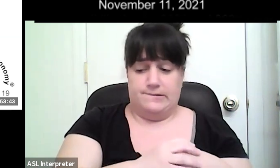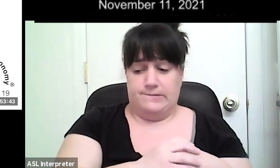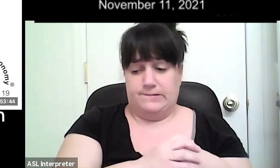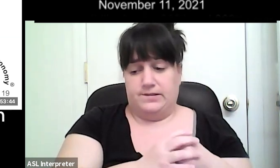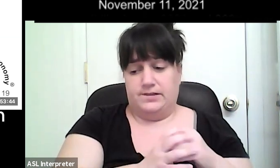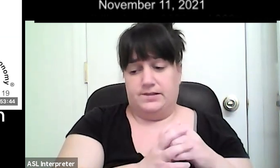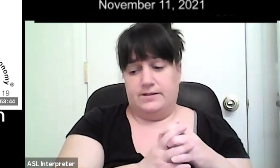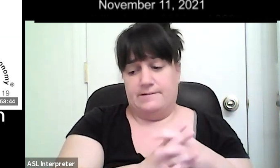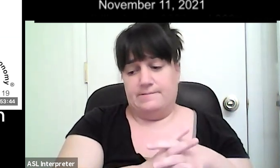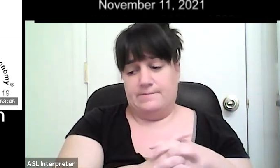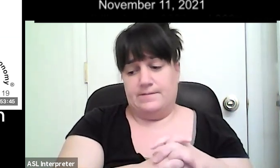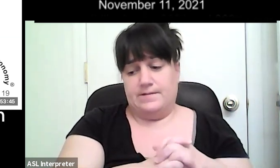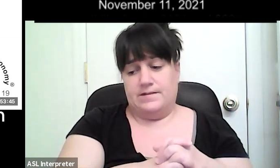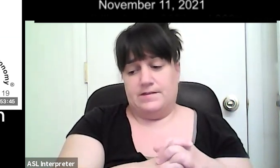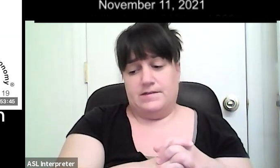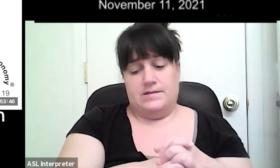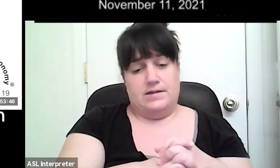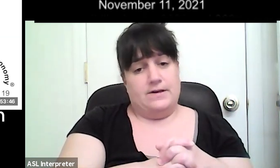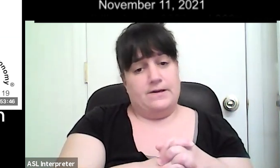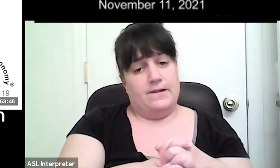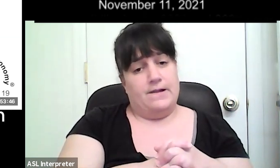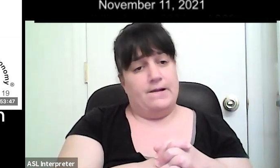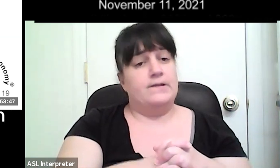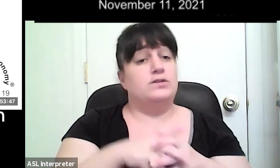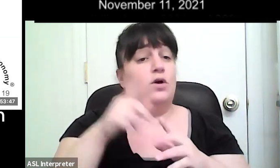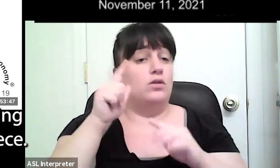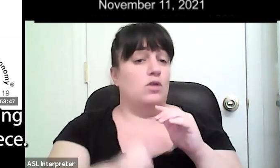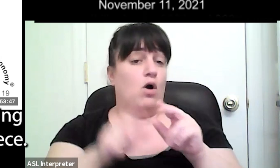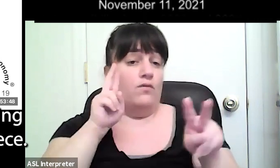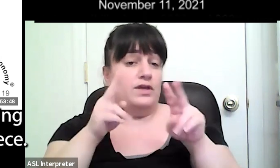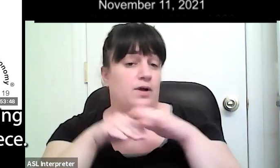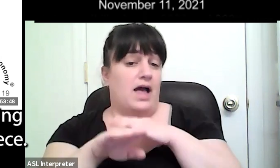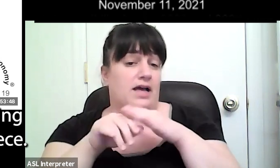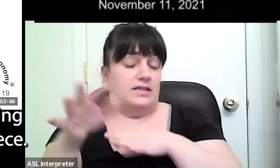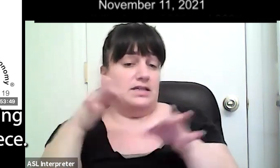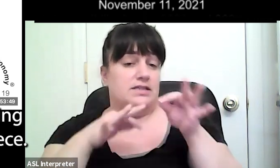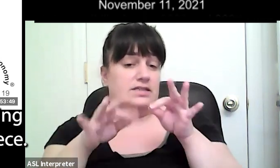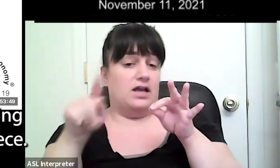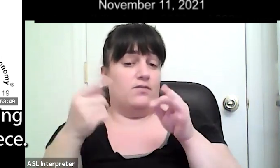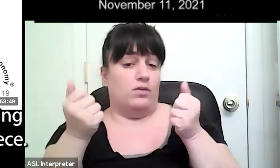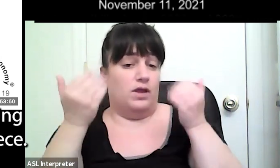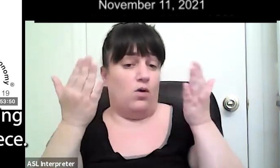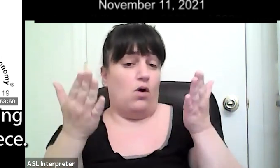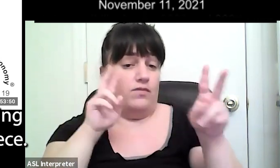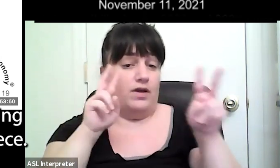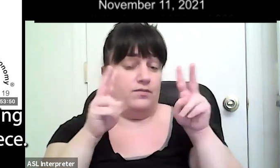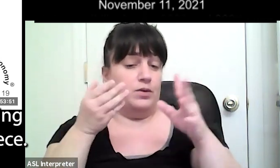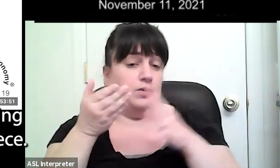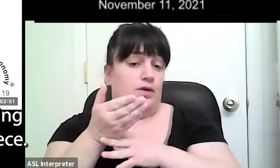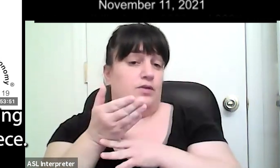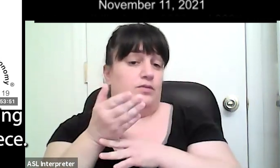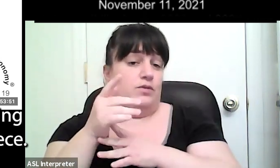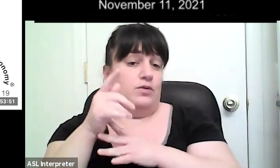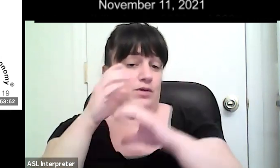Okay, back to the telescope again. For low visual access, instead of only offering viewing through the